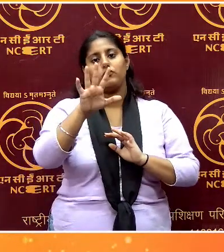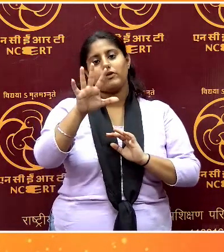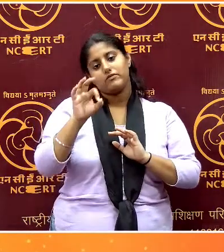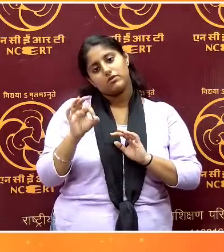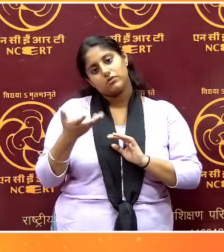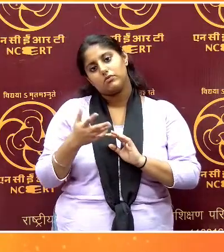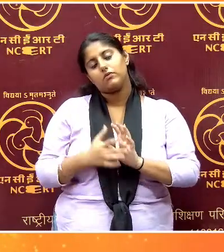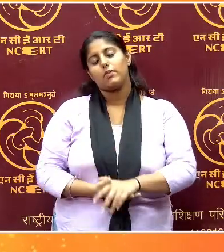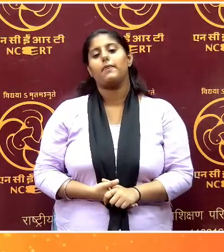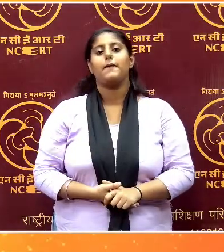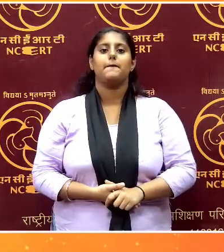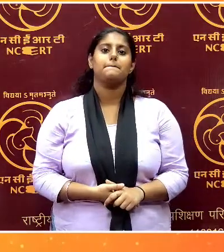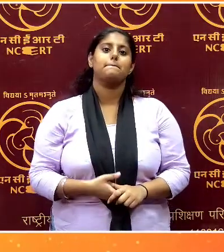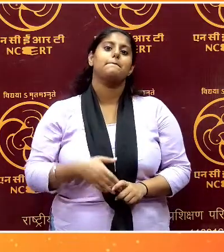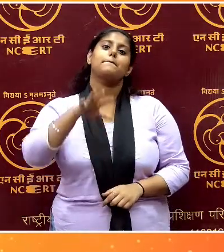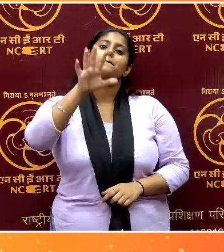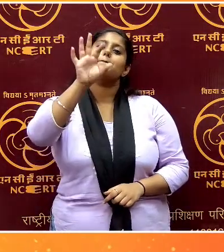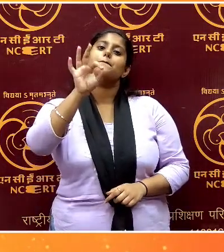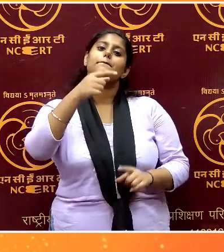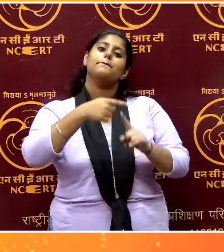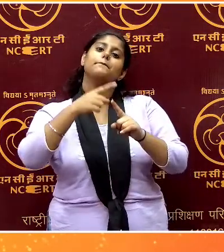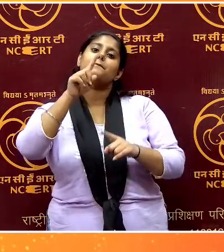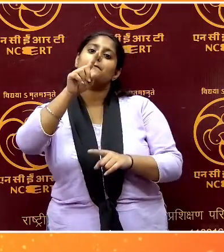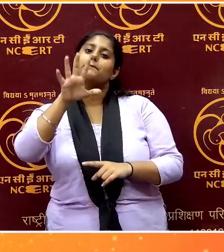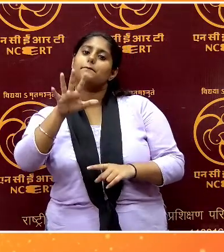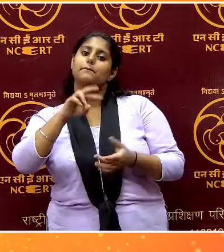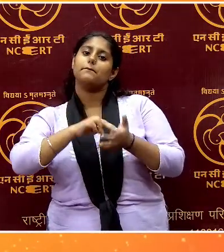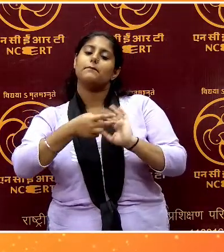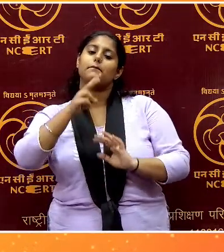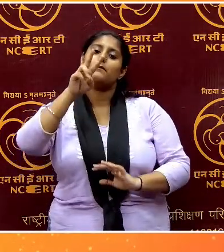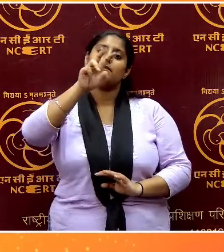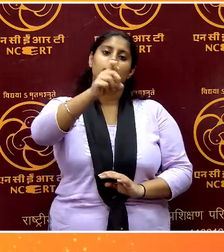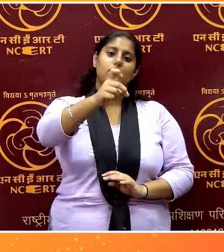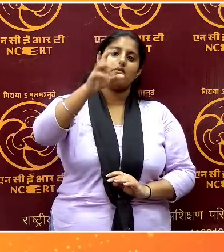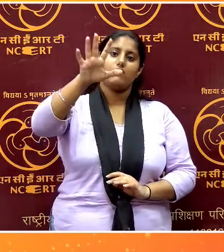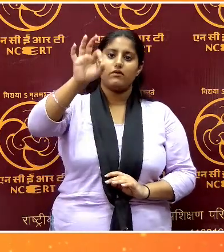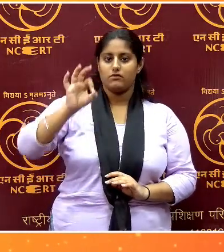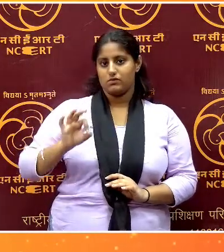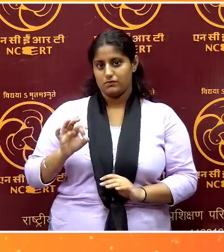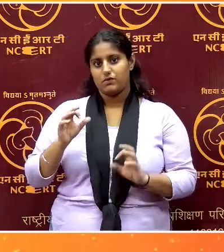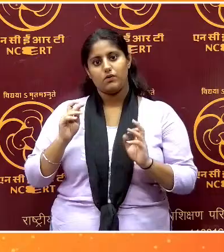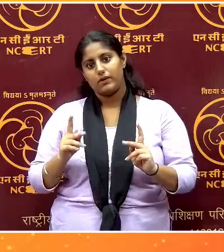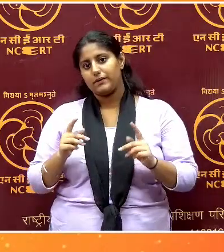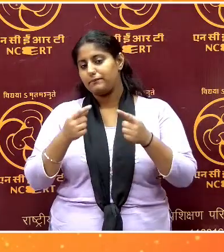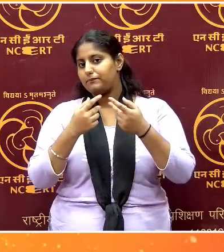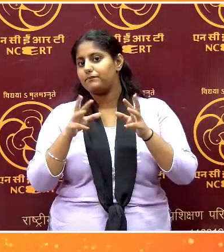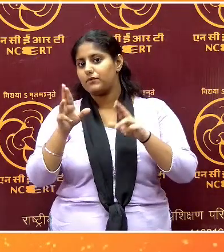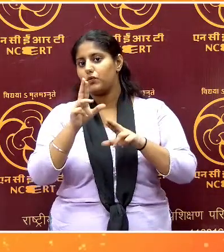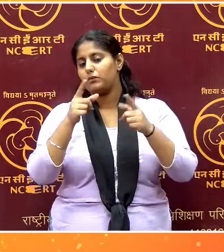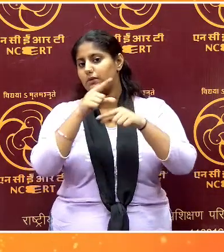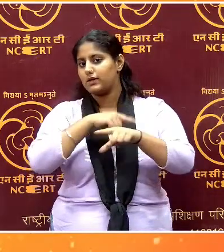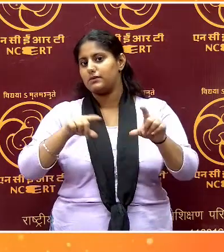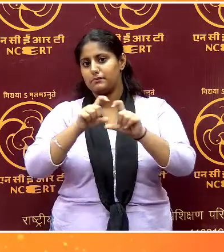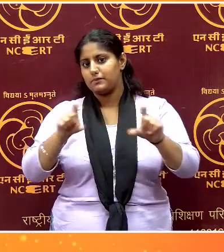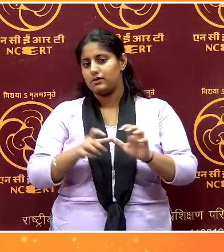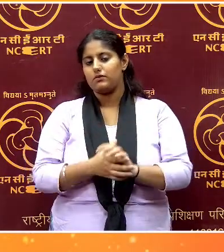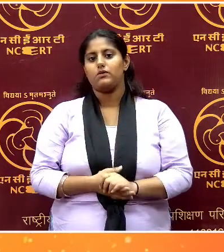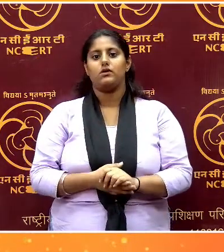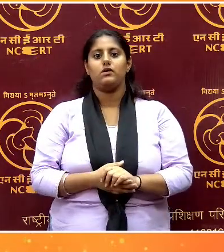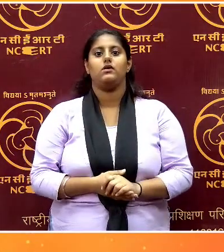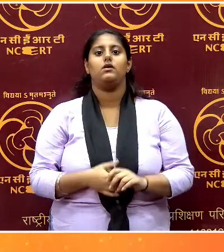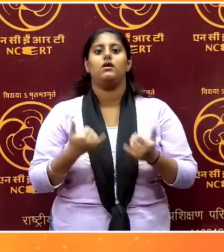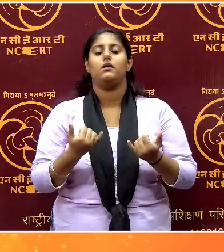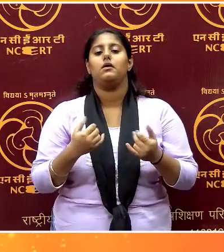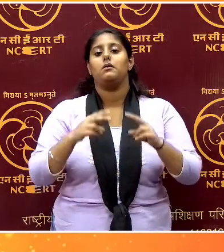250 and 50 into 15 here is 750. Alright, I hope it is very clear. Now, find